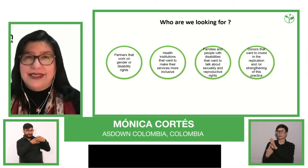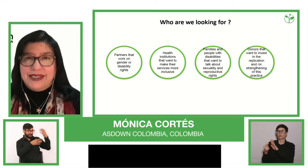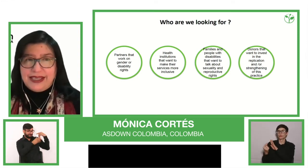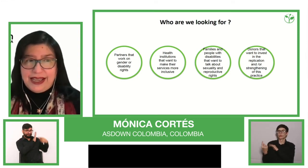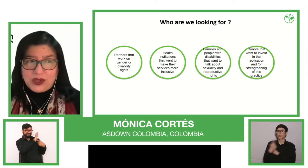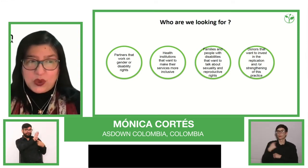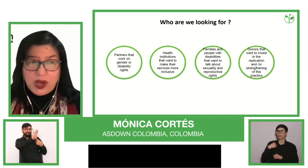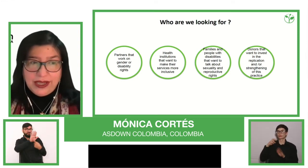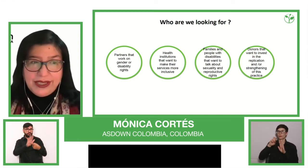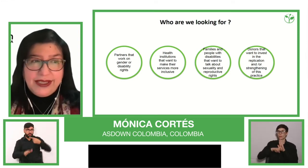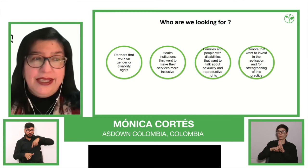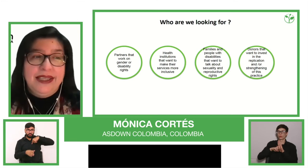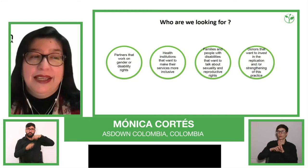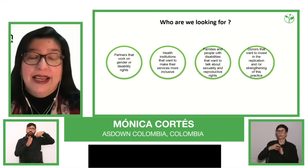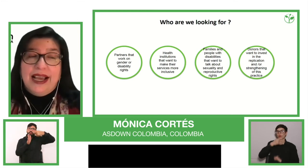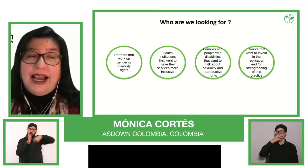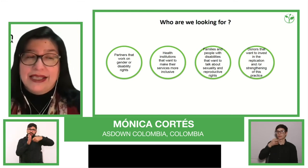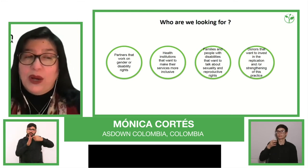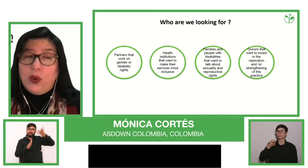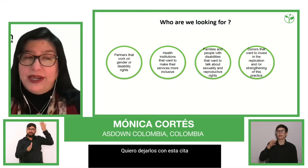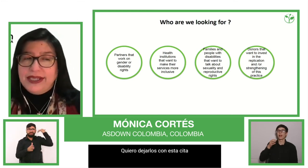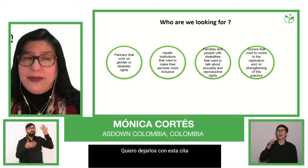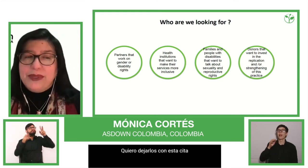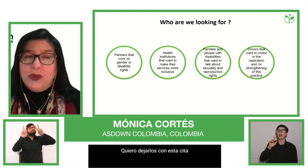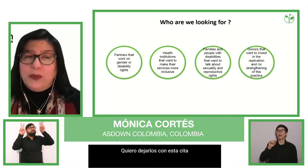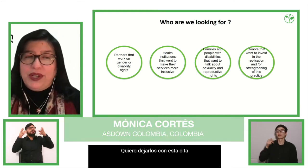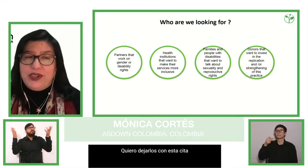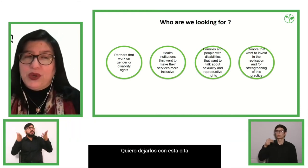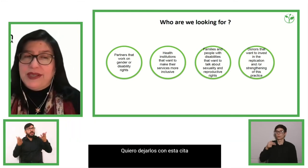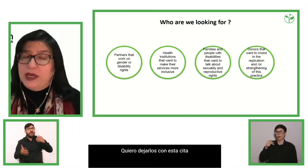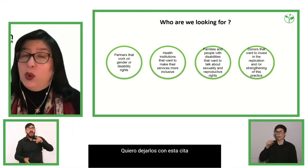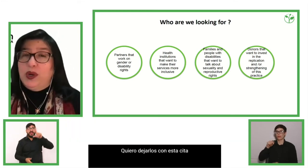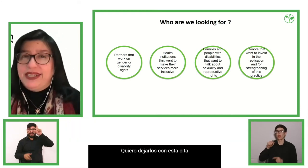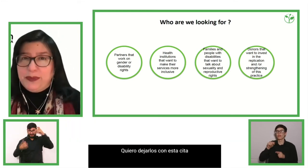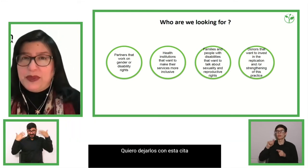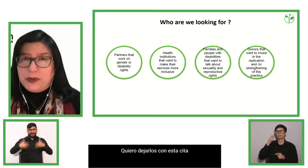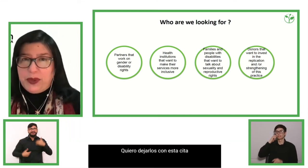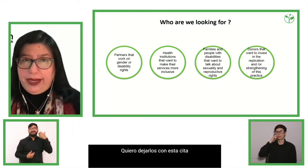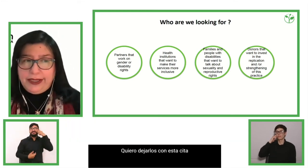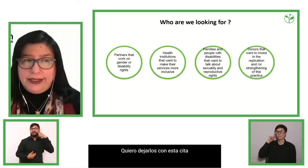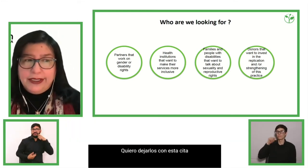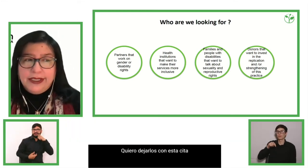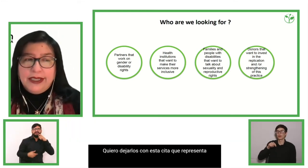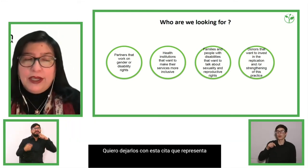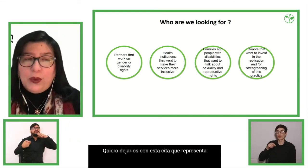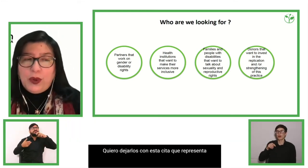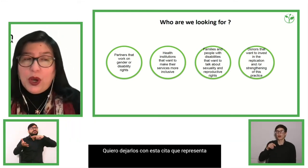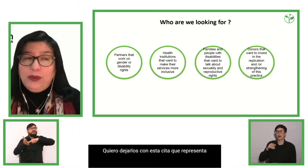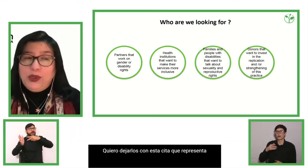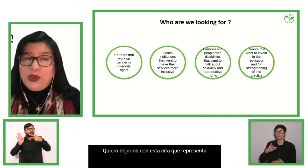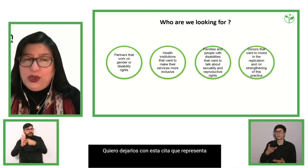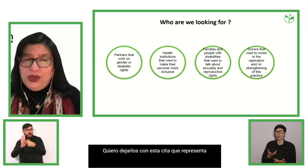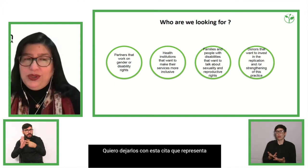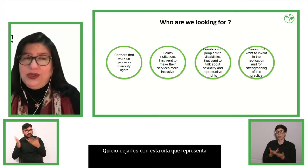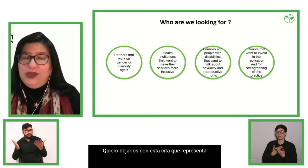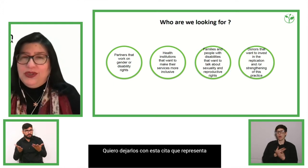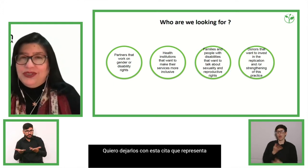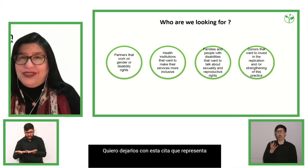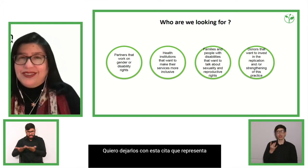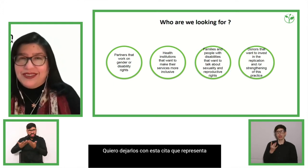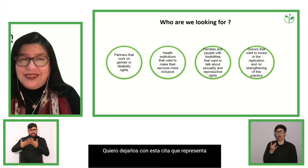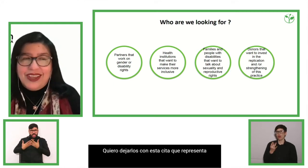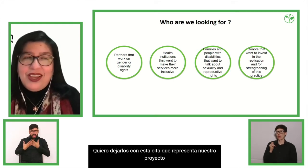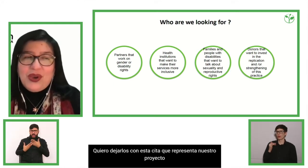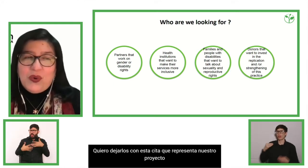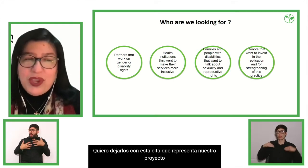representa nuestro proyecto. Sexuality, la sexualidad, as our deepest oppression, as our deepest pain. Dolor y opresión